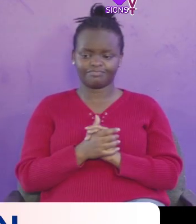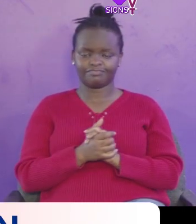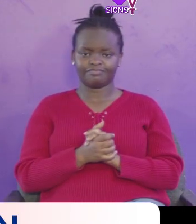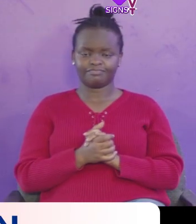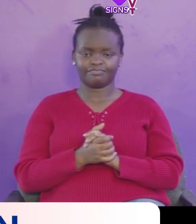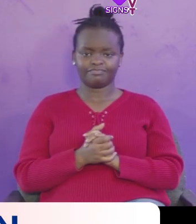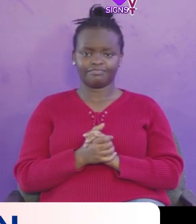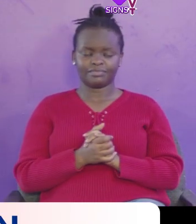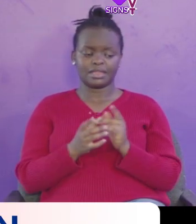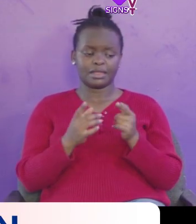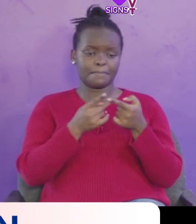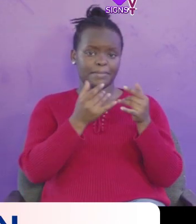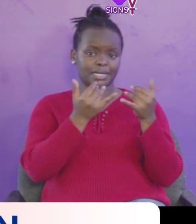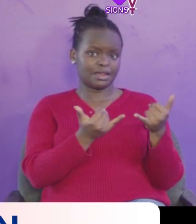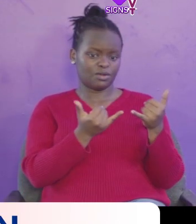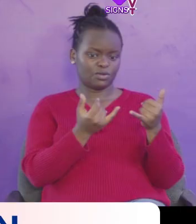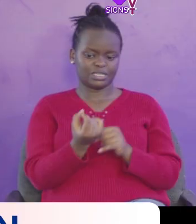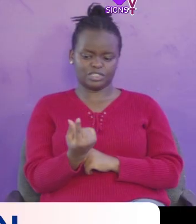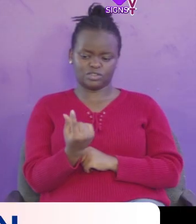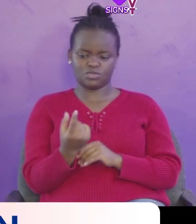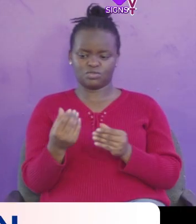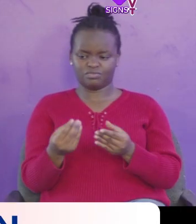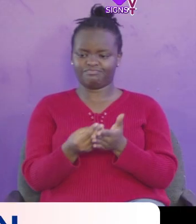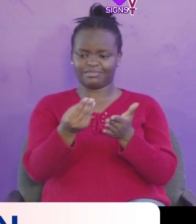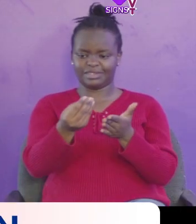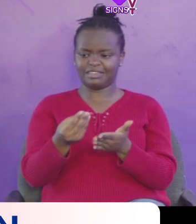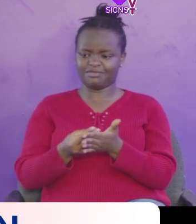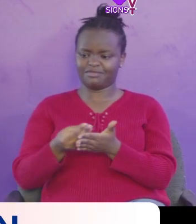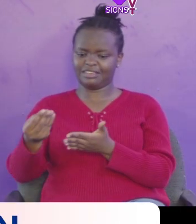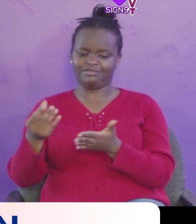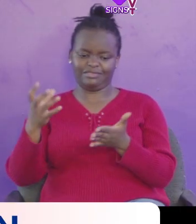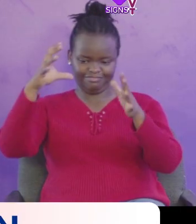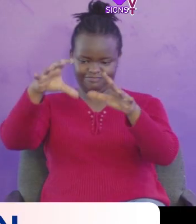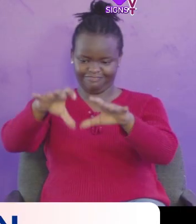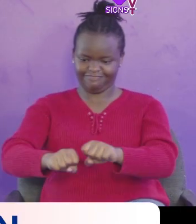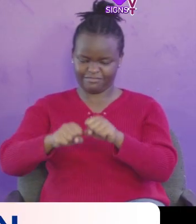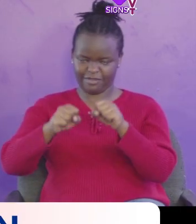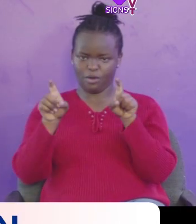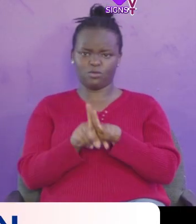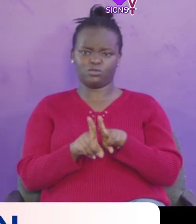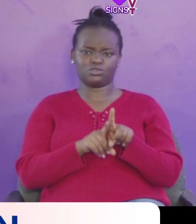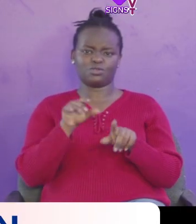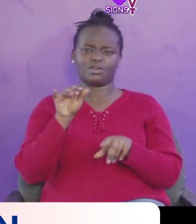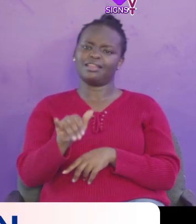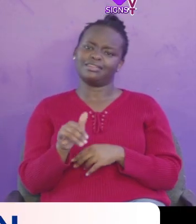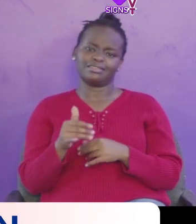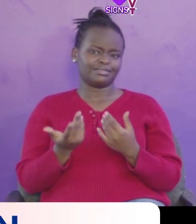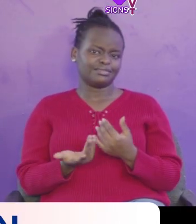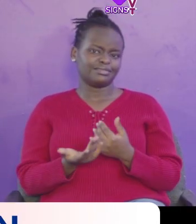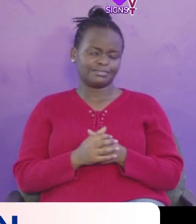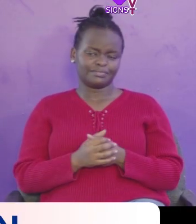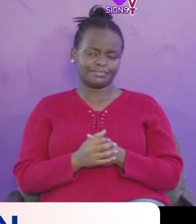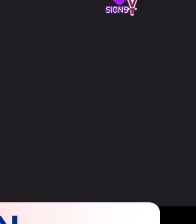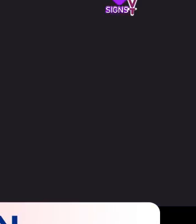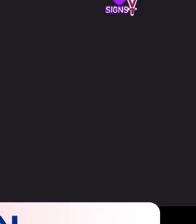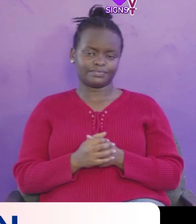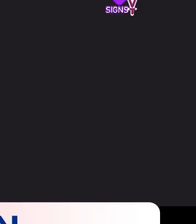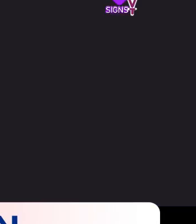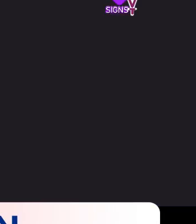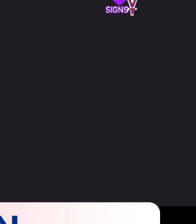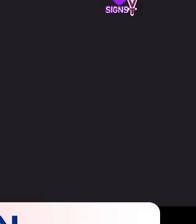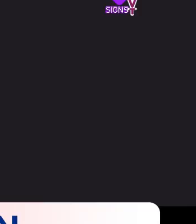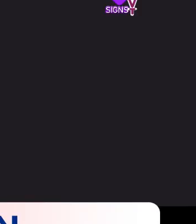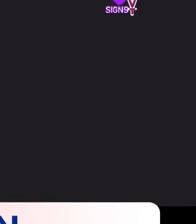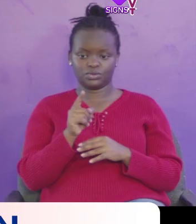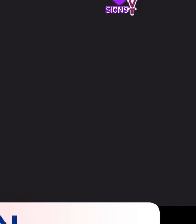Yeah. Lakini sasa sio ile kidogo unawapatia, pia you are again coming to take the little they have. But then let me ask you, now that you are from a